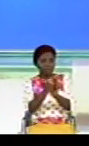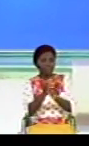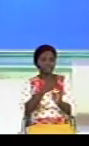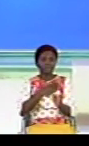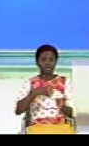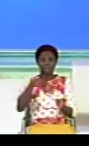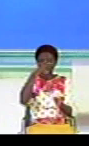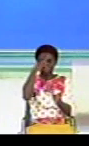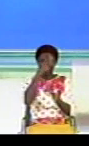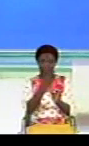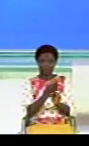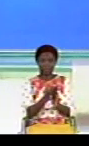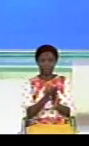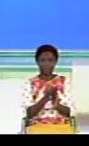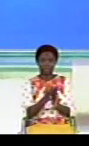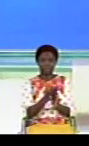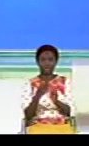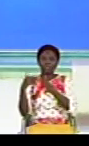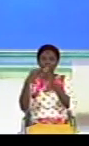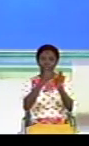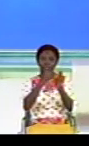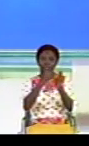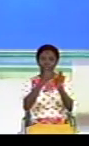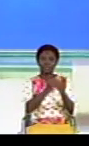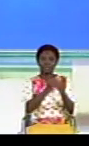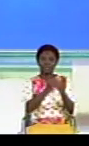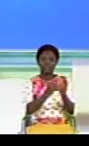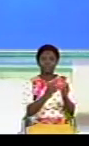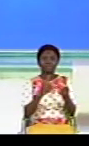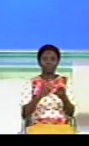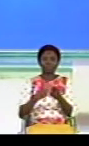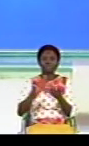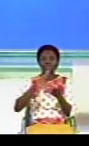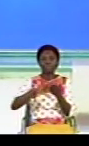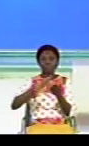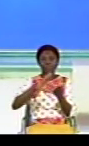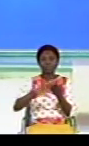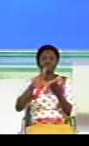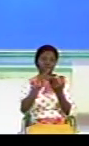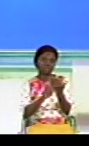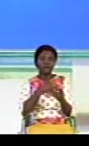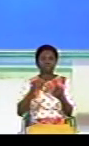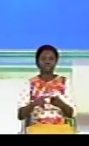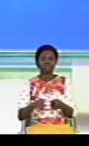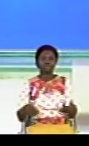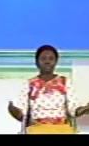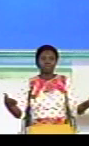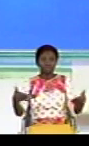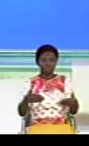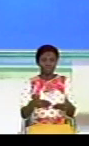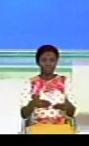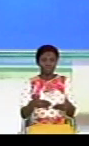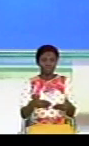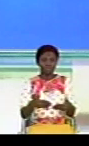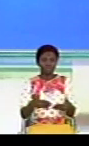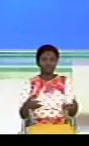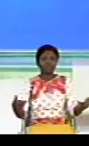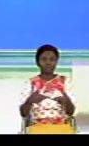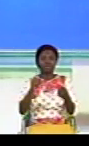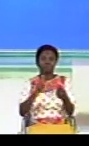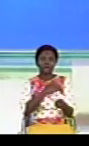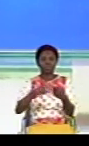lead to forgiveness and to reconciliation and to conversion and